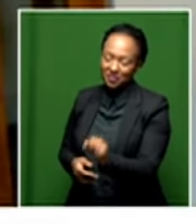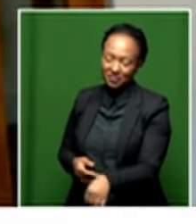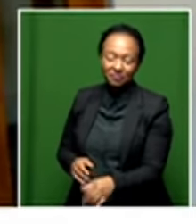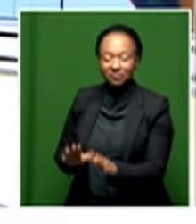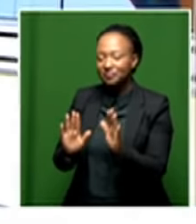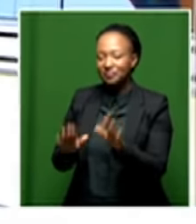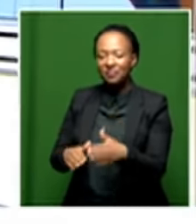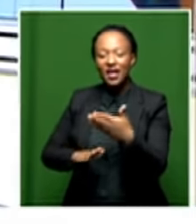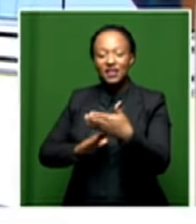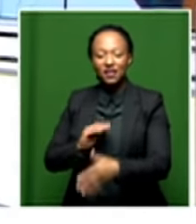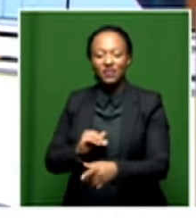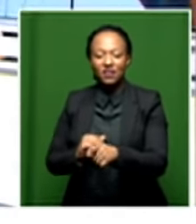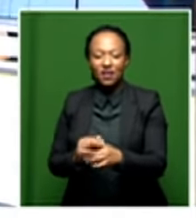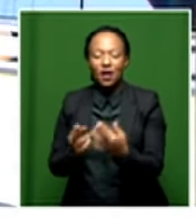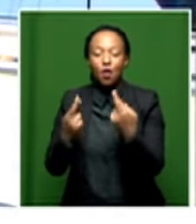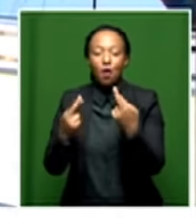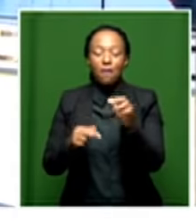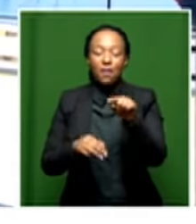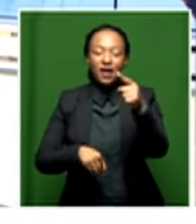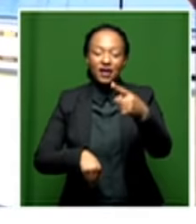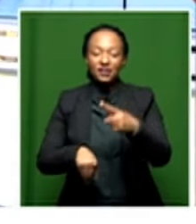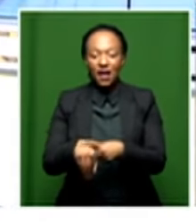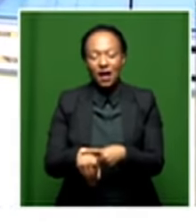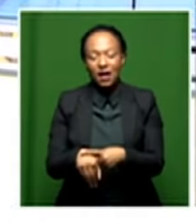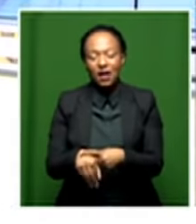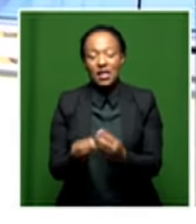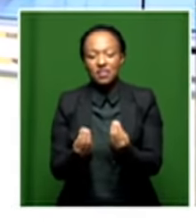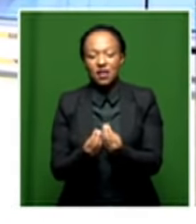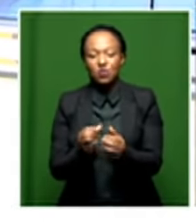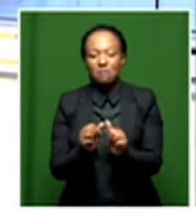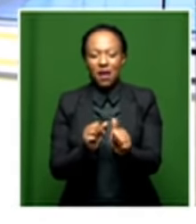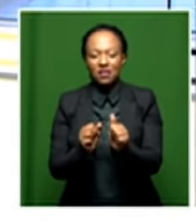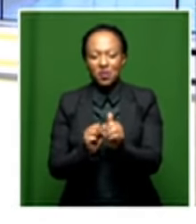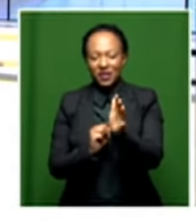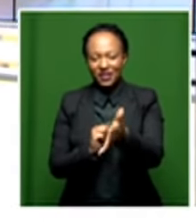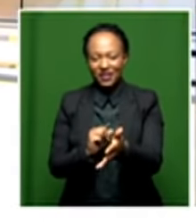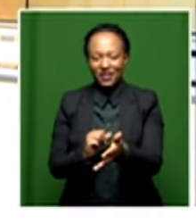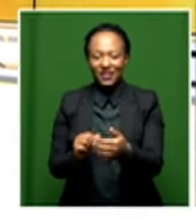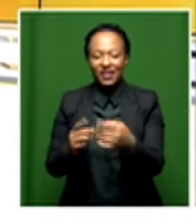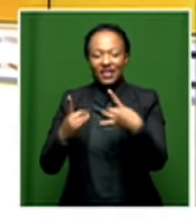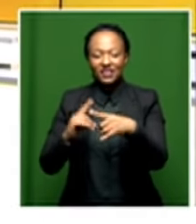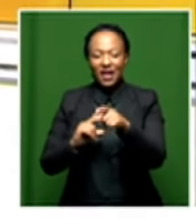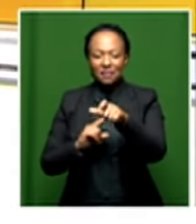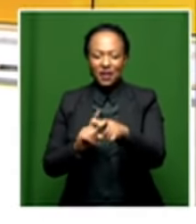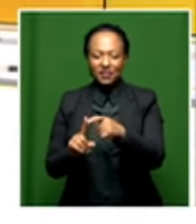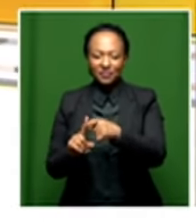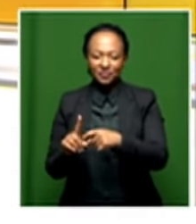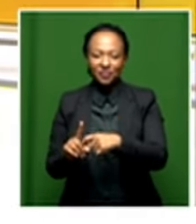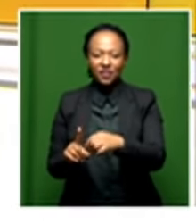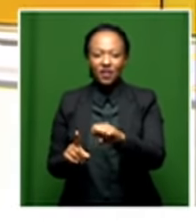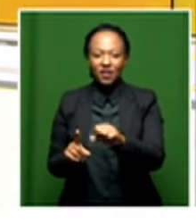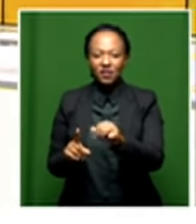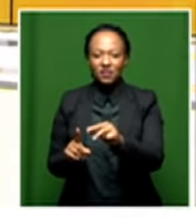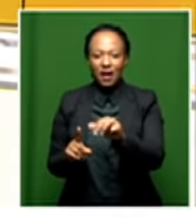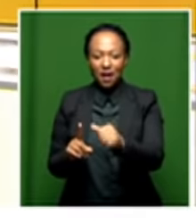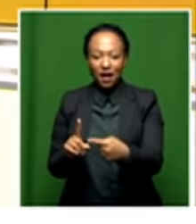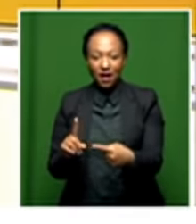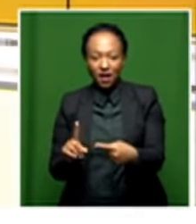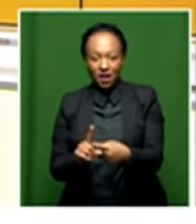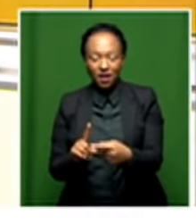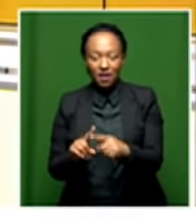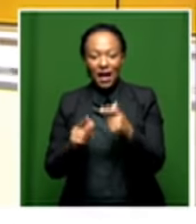leave it there for this morning. I hope the next time we speak, things are looking a bit better. That's the chairperson of the South African Medical Association, and unfortunately not